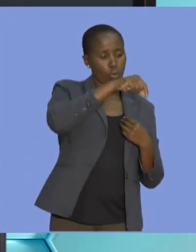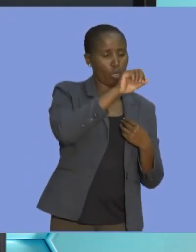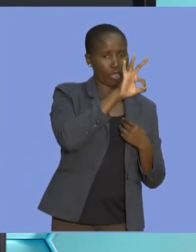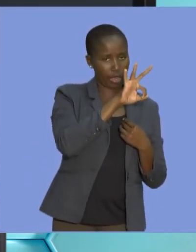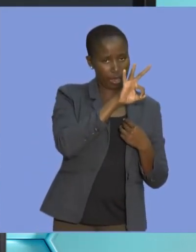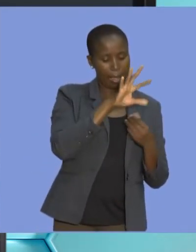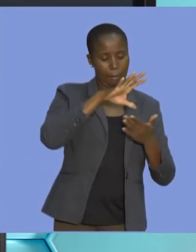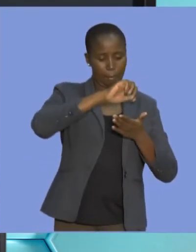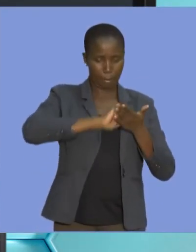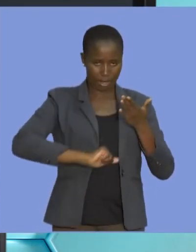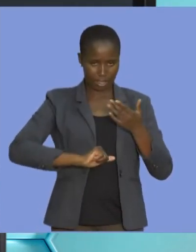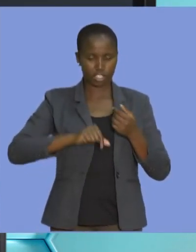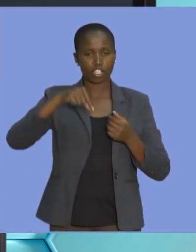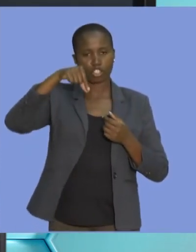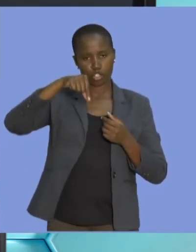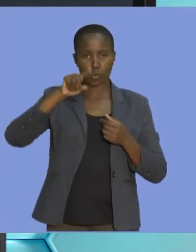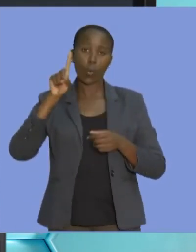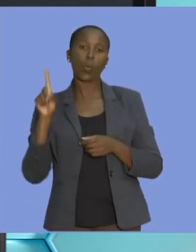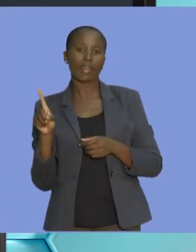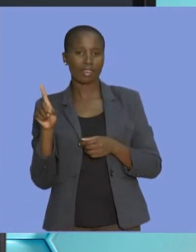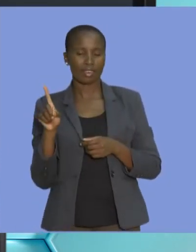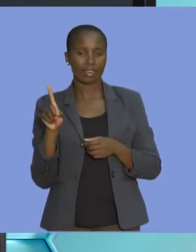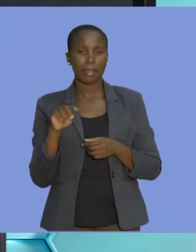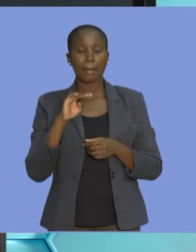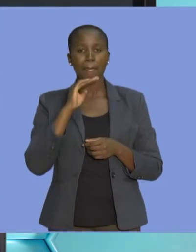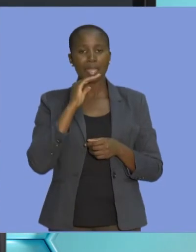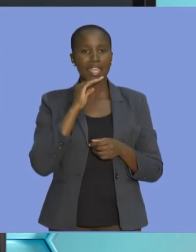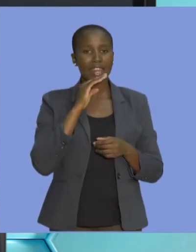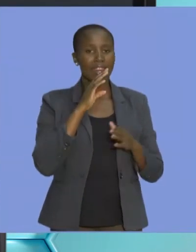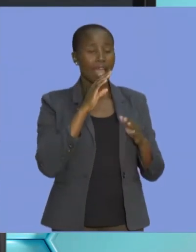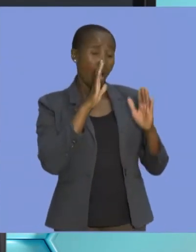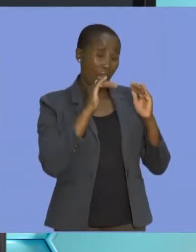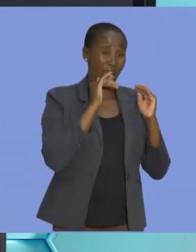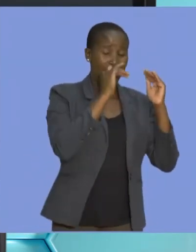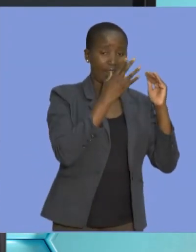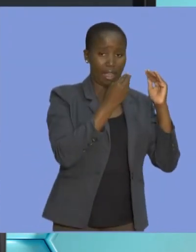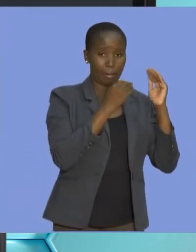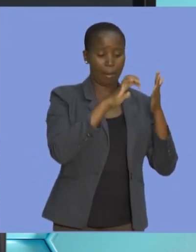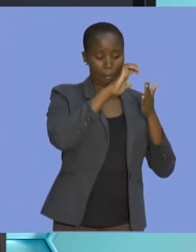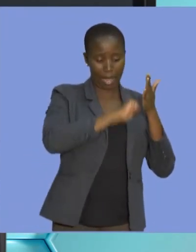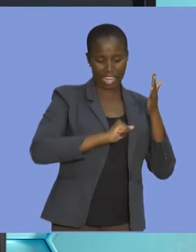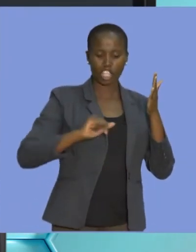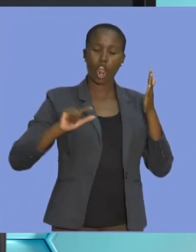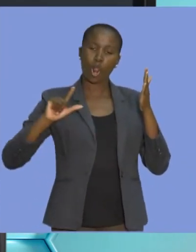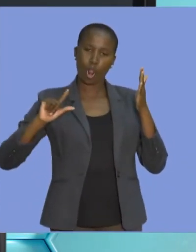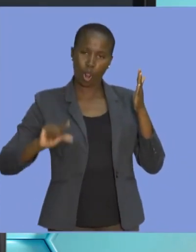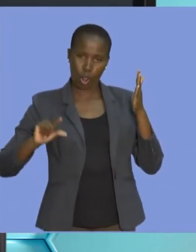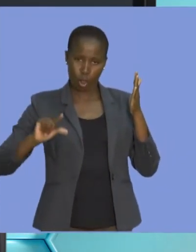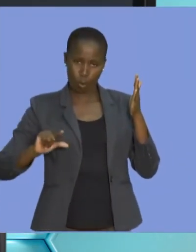Q1. Upper quartile minus lower quartile. The semi-interquartile range is